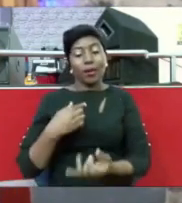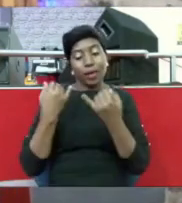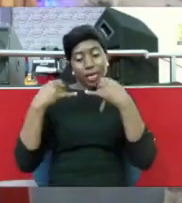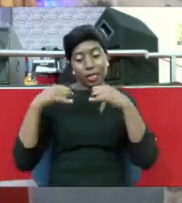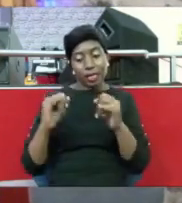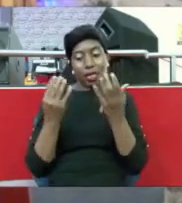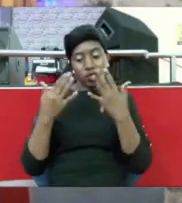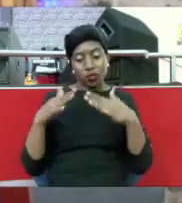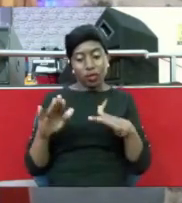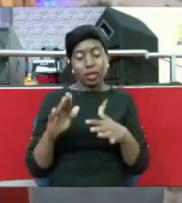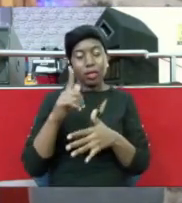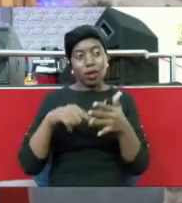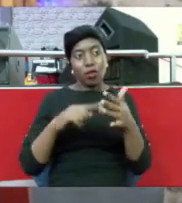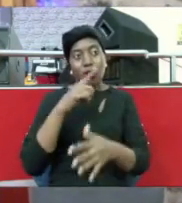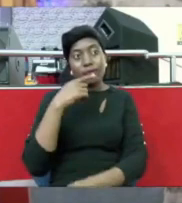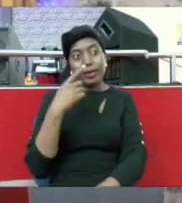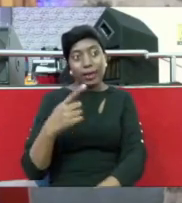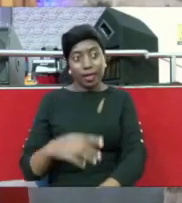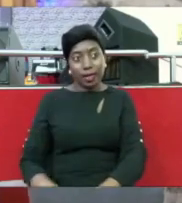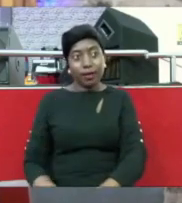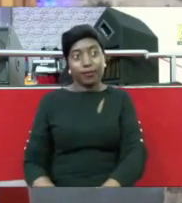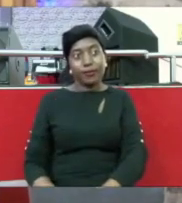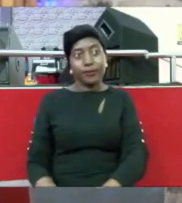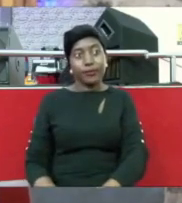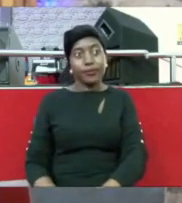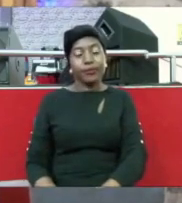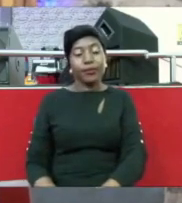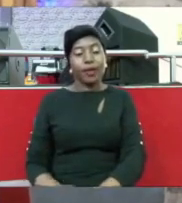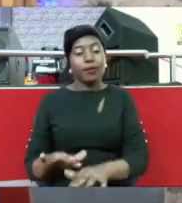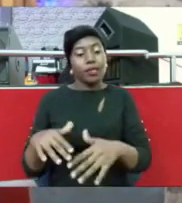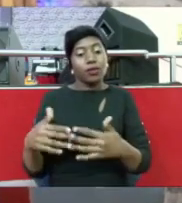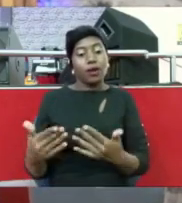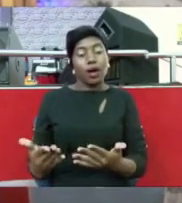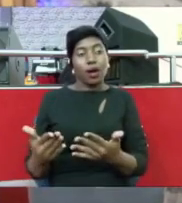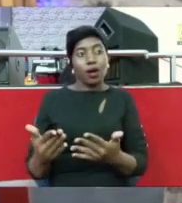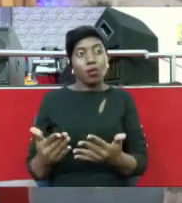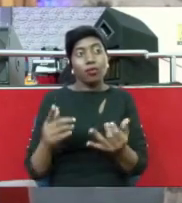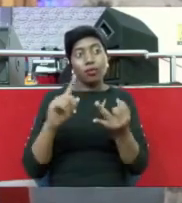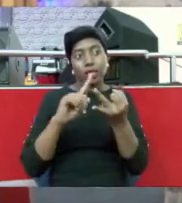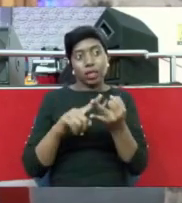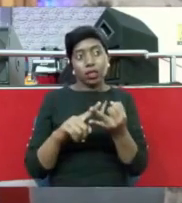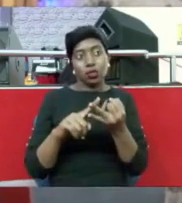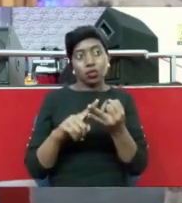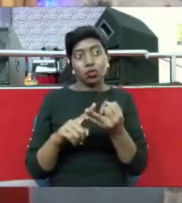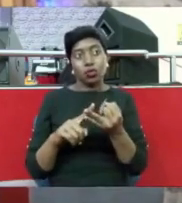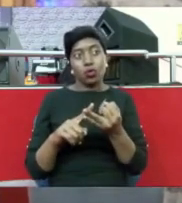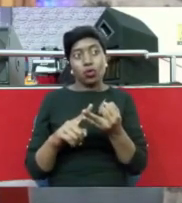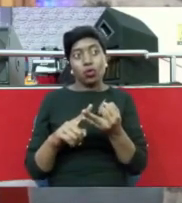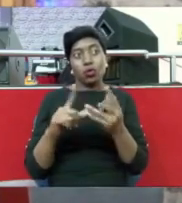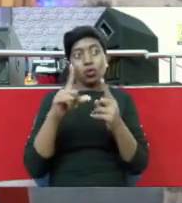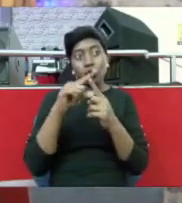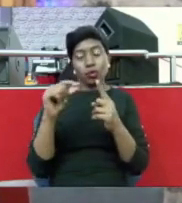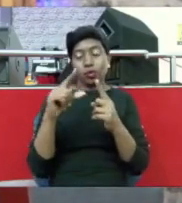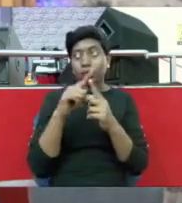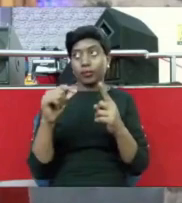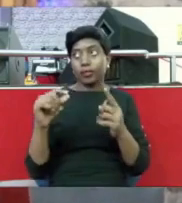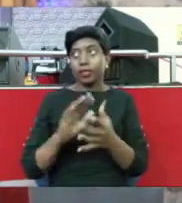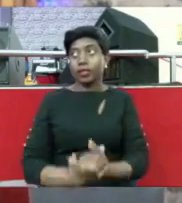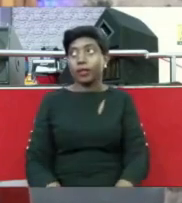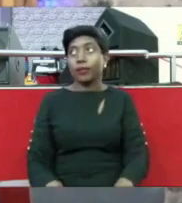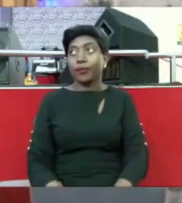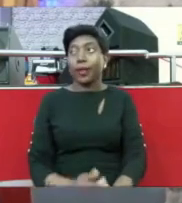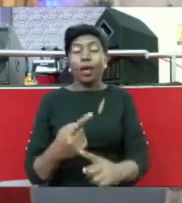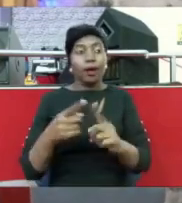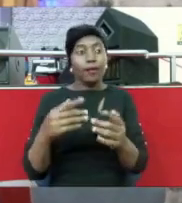up what I'm saying. Wacha nijaribu kumaliza kila ambacho nasema. By two scriptures. Kwa maandiko mawili. But